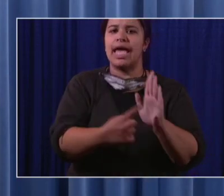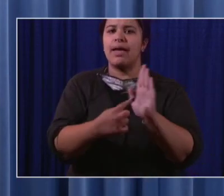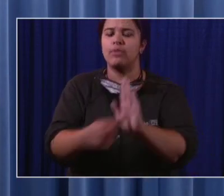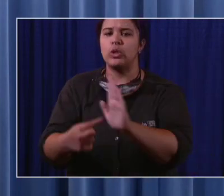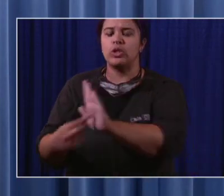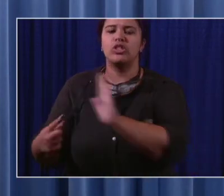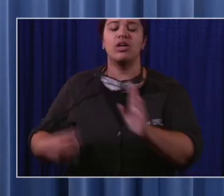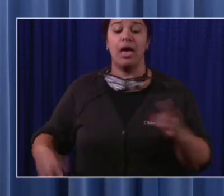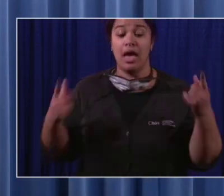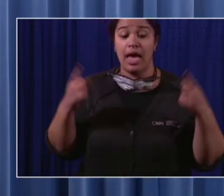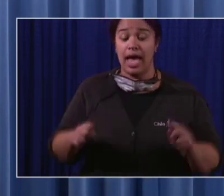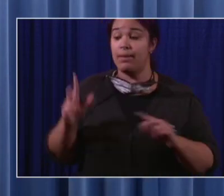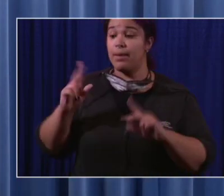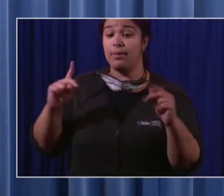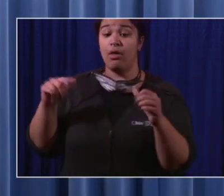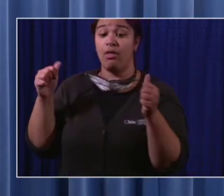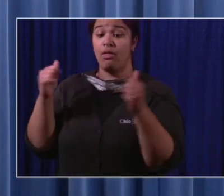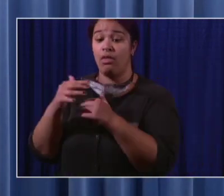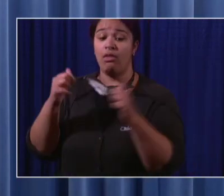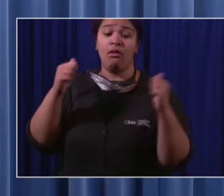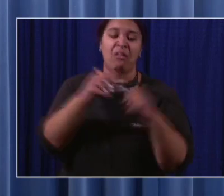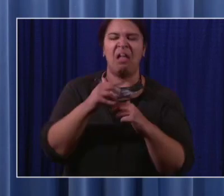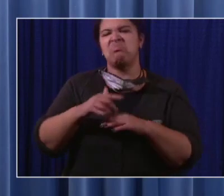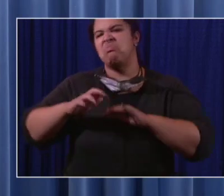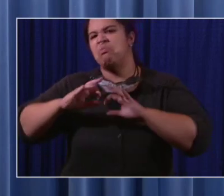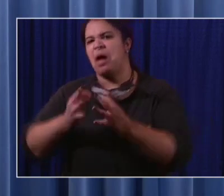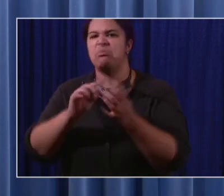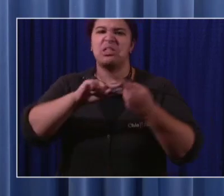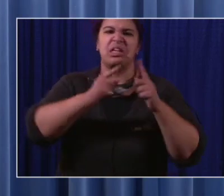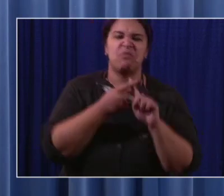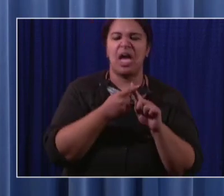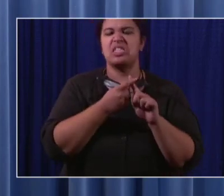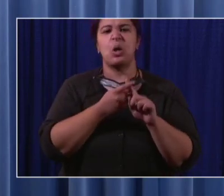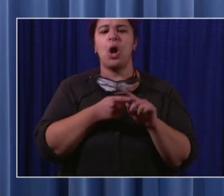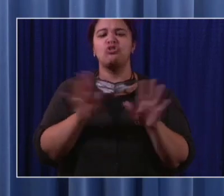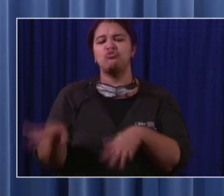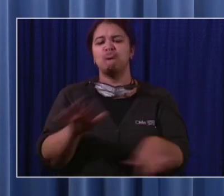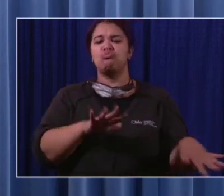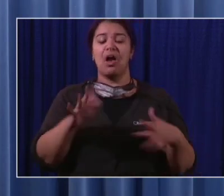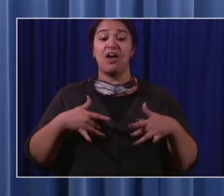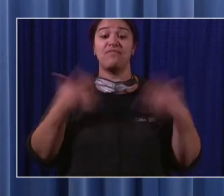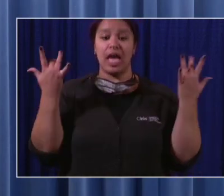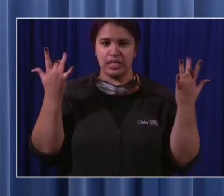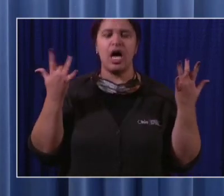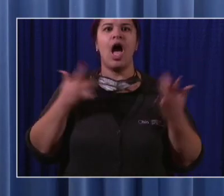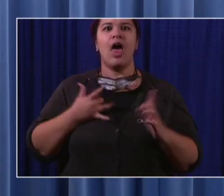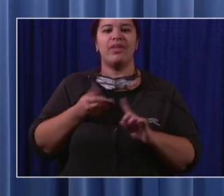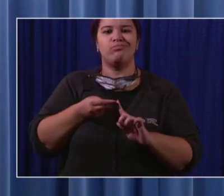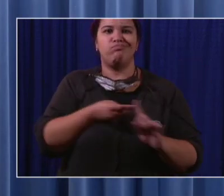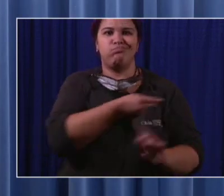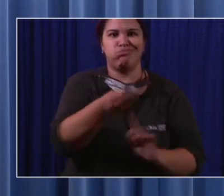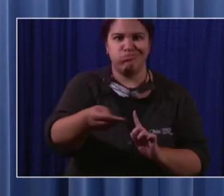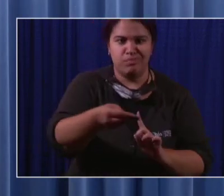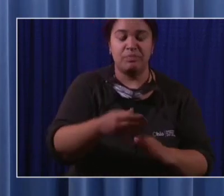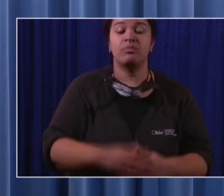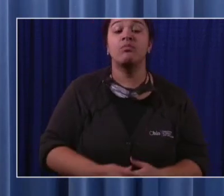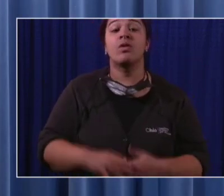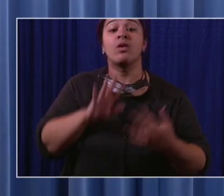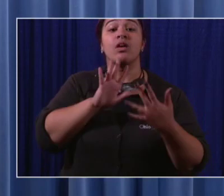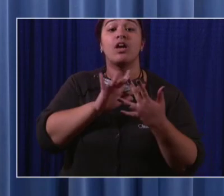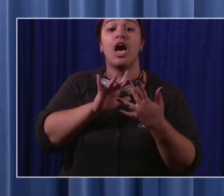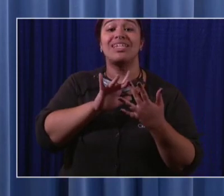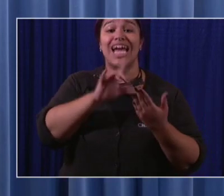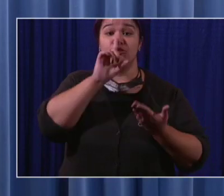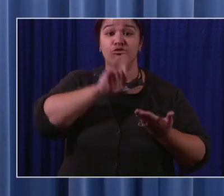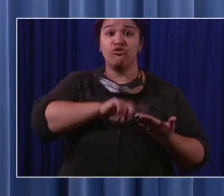and events. Contact tracing has been going on for some months now. Why can't we get the data, not like specific